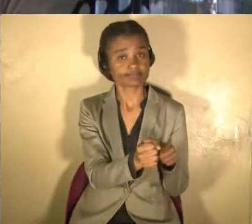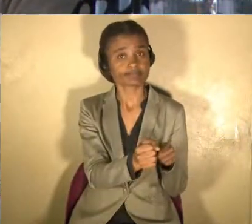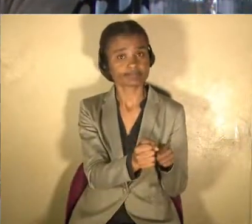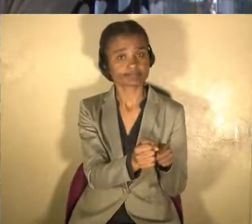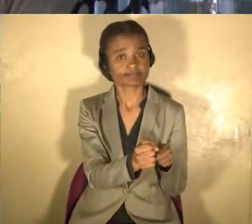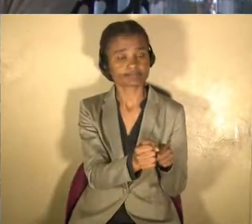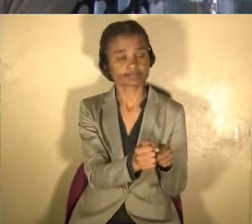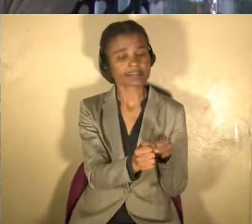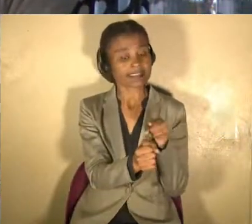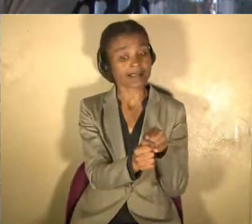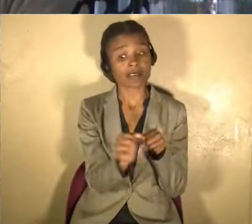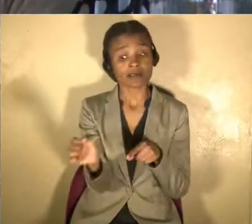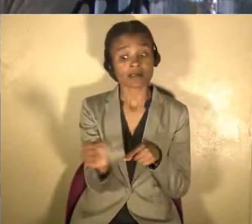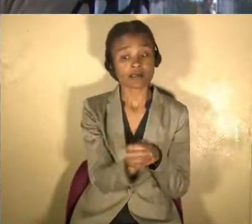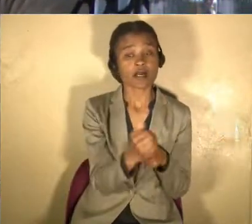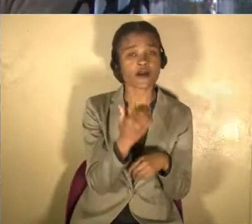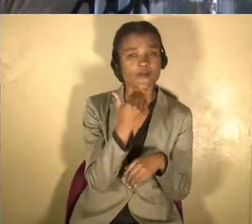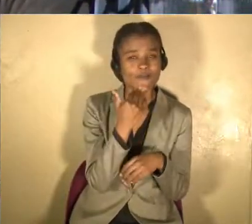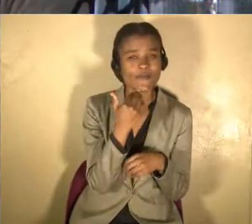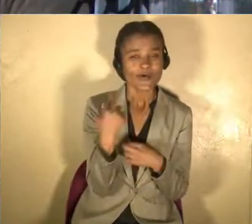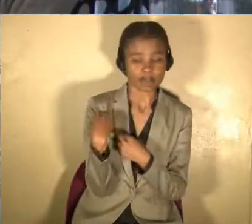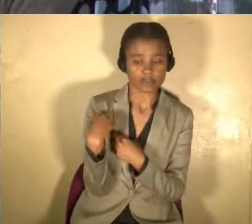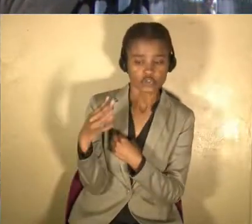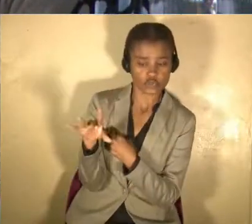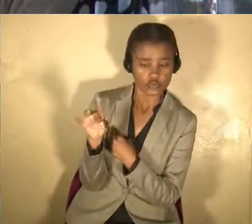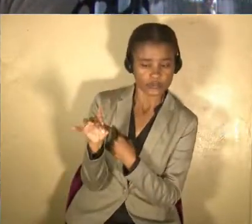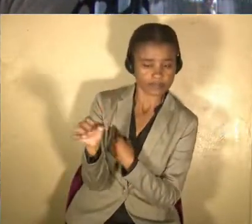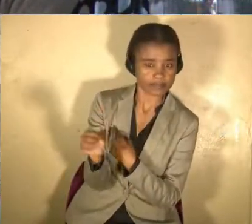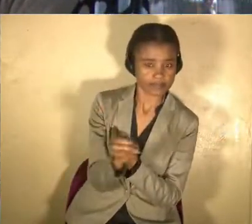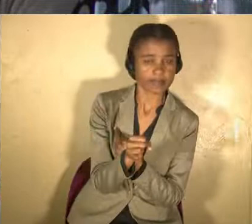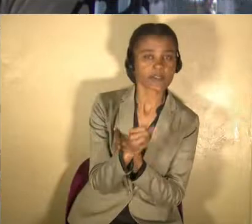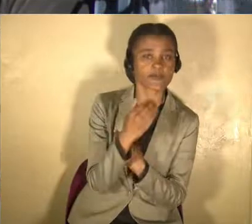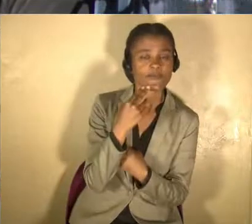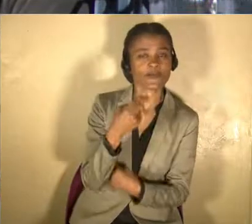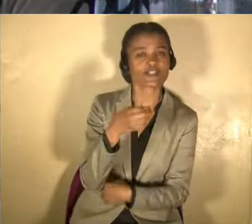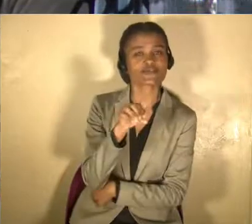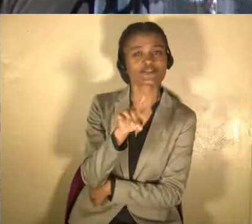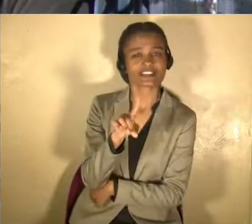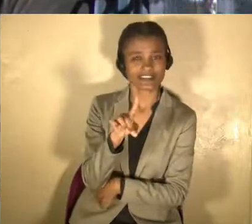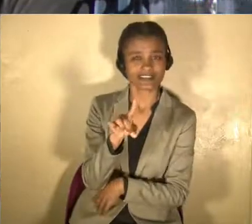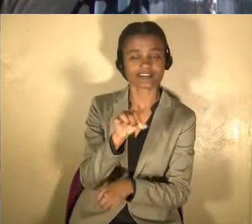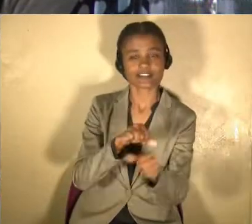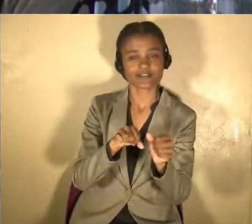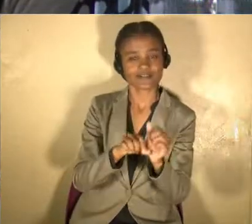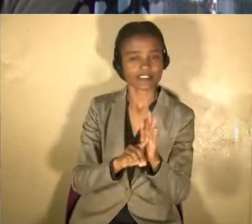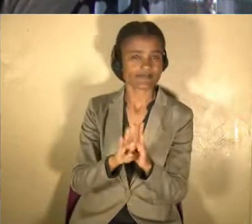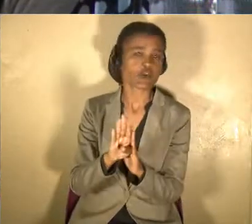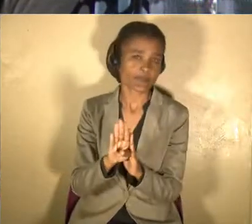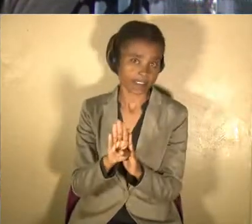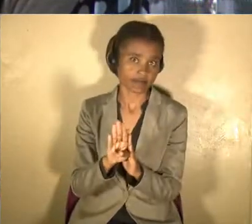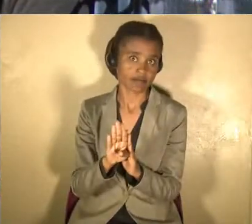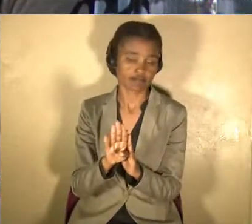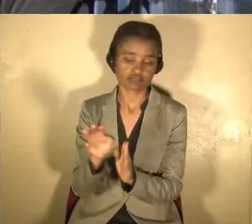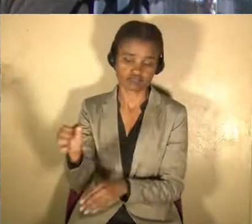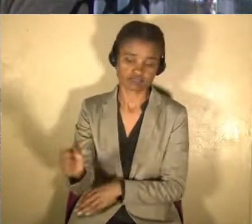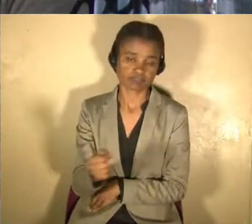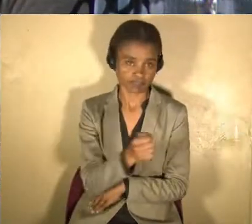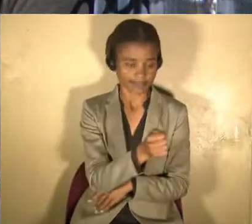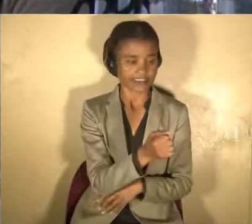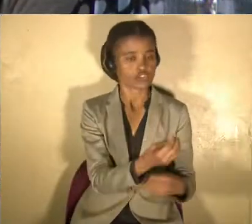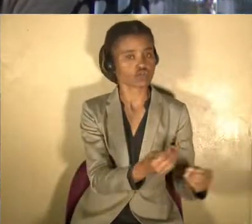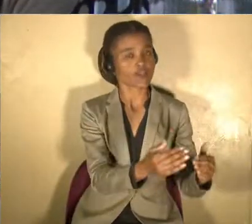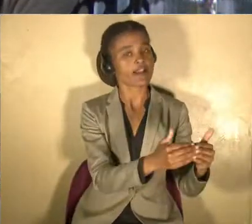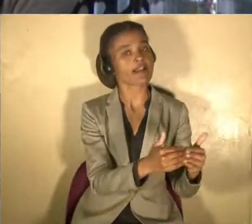ki HOD ya social development. But based on the assessment ya social worker, then that